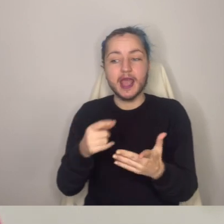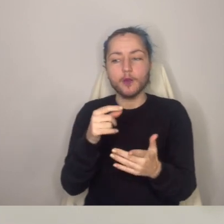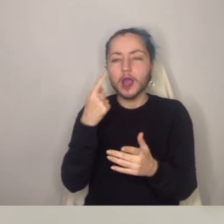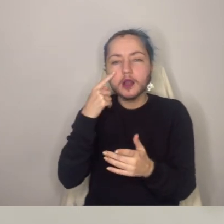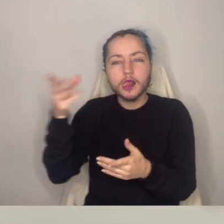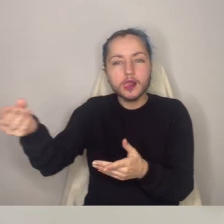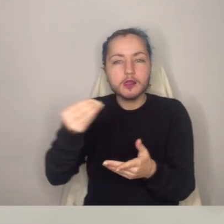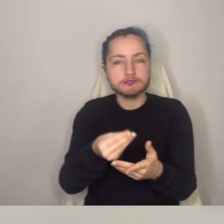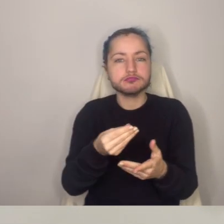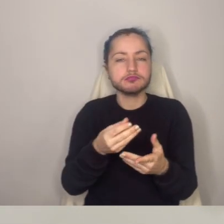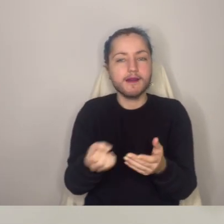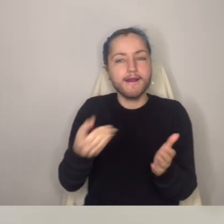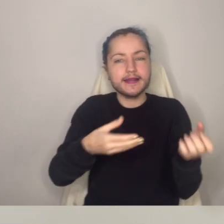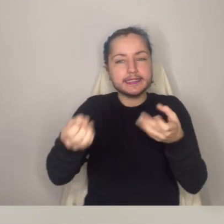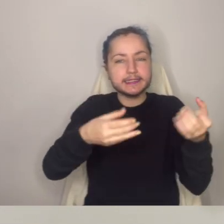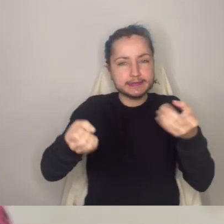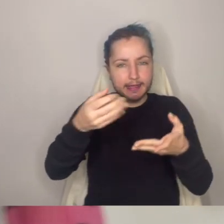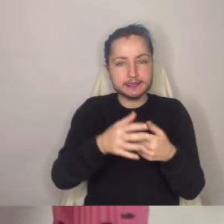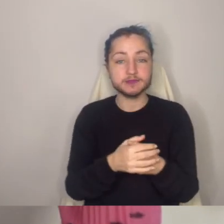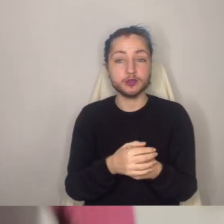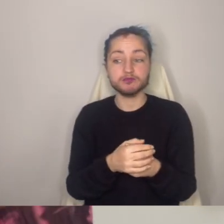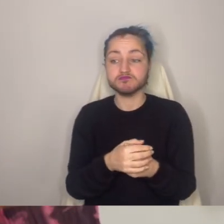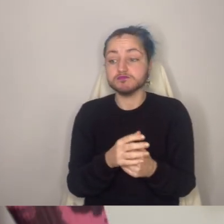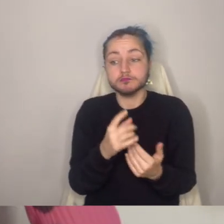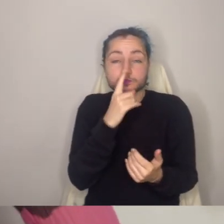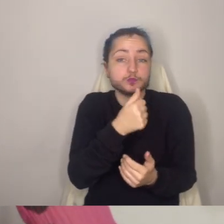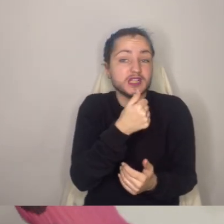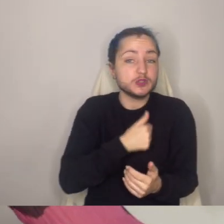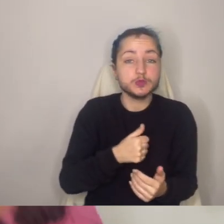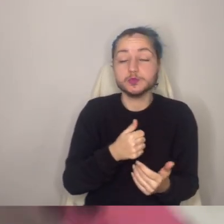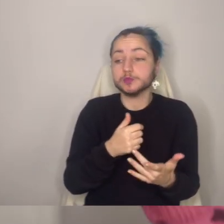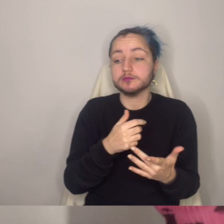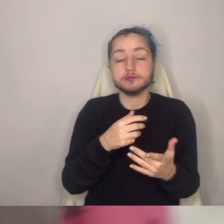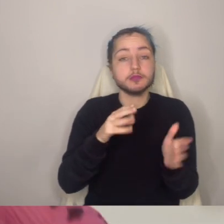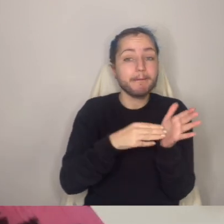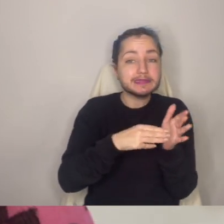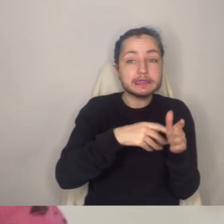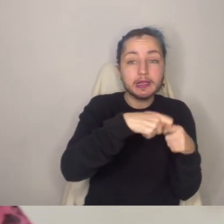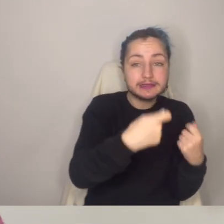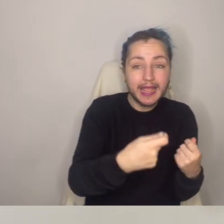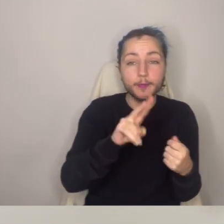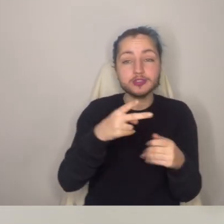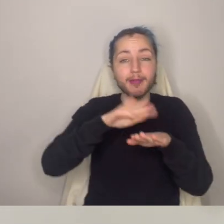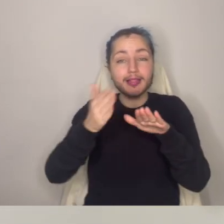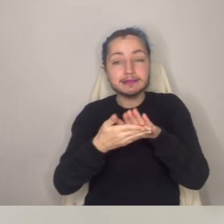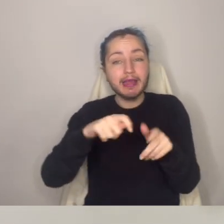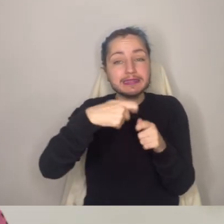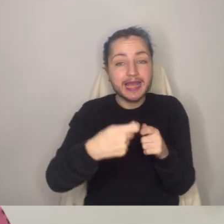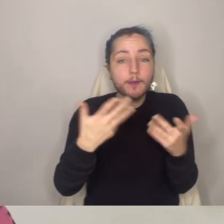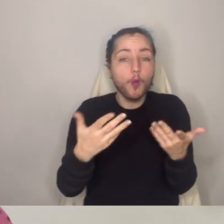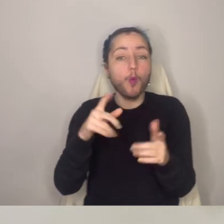You can then start to craft those around. Again, either using masking tape, coloured tapes, or double-sided.